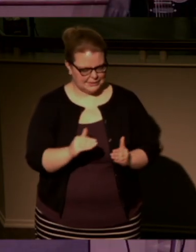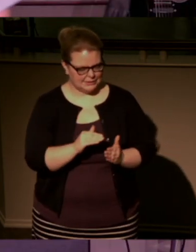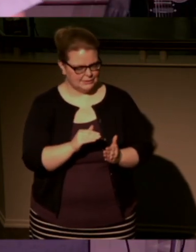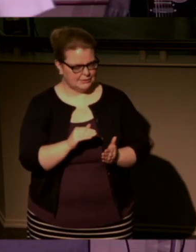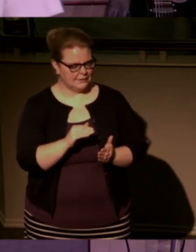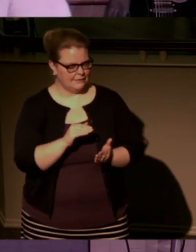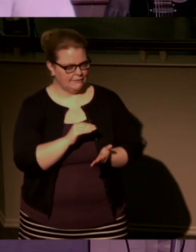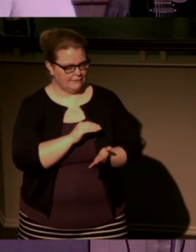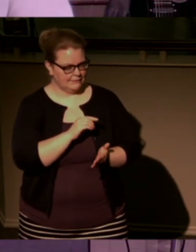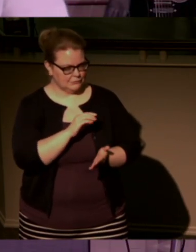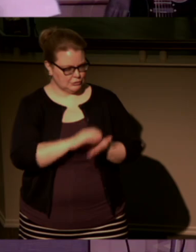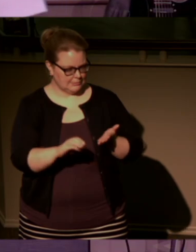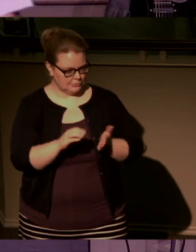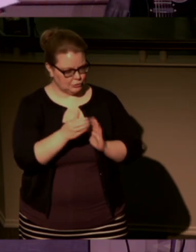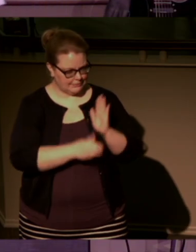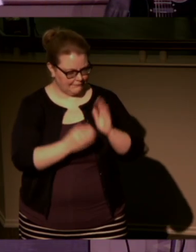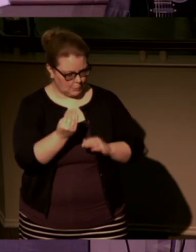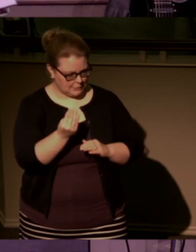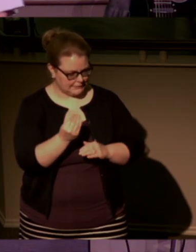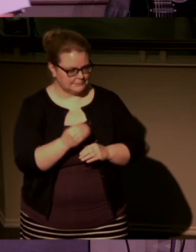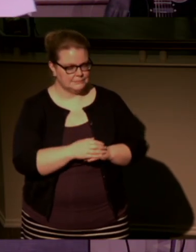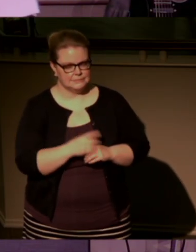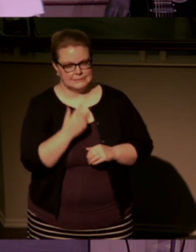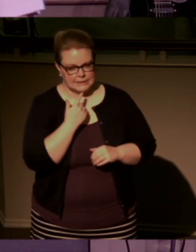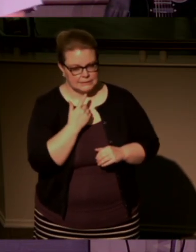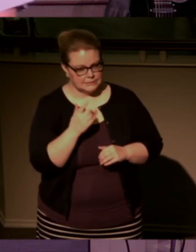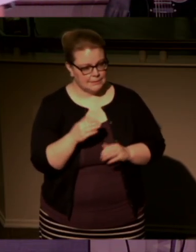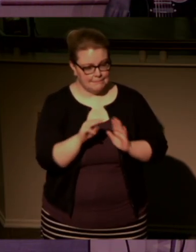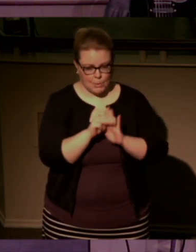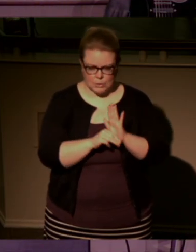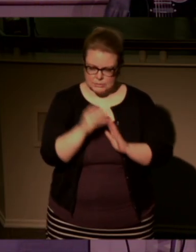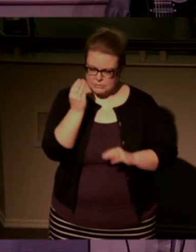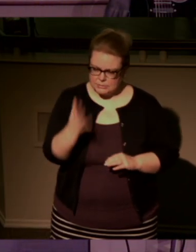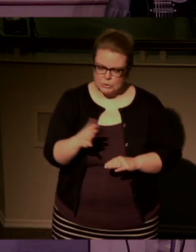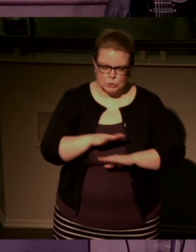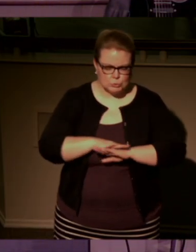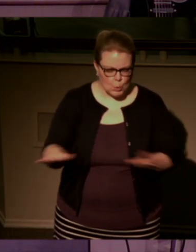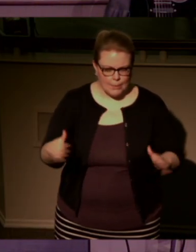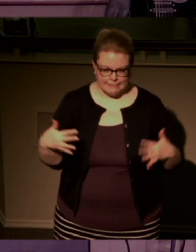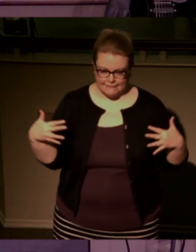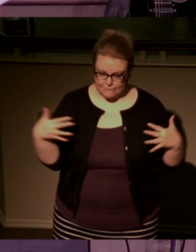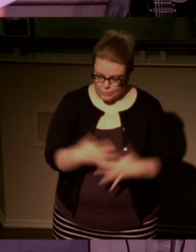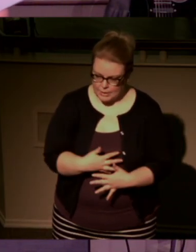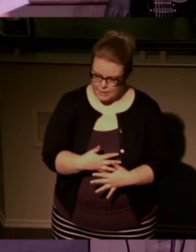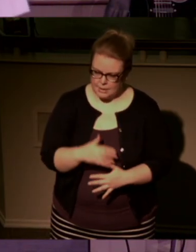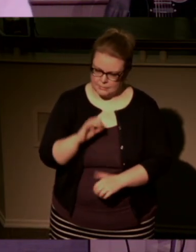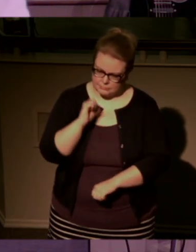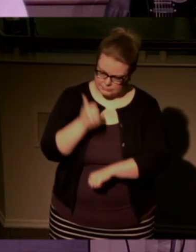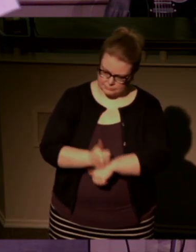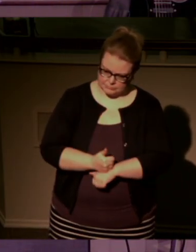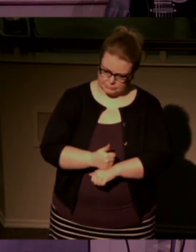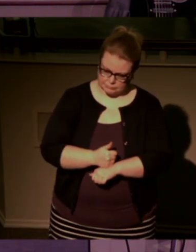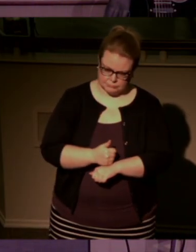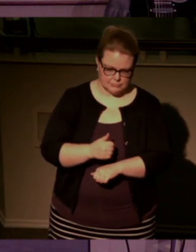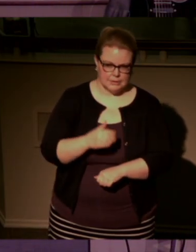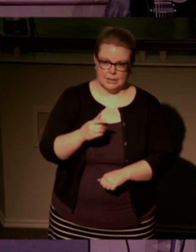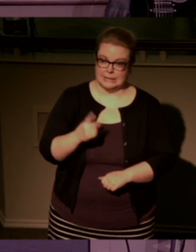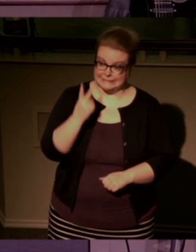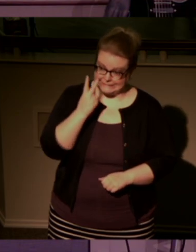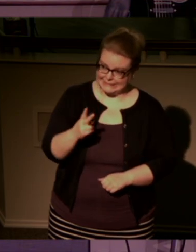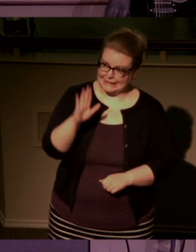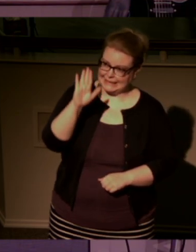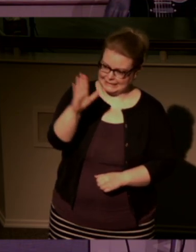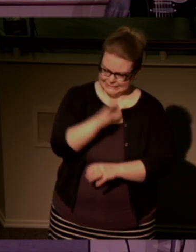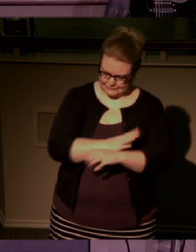14. And Moses said to the people, "Fear not, stand firm, and see the salvation of the Lord, which he will work for you